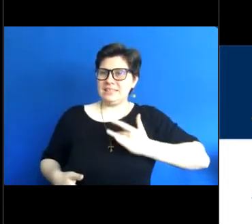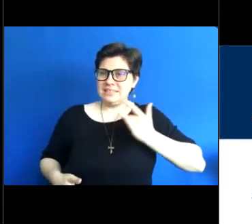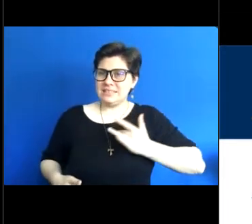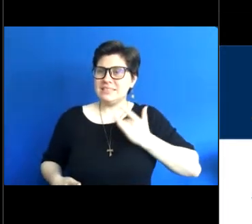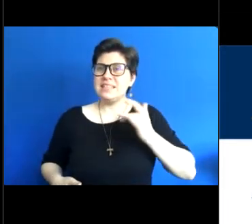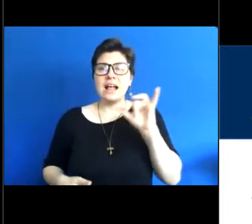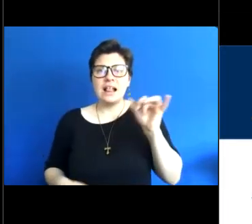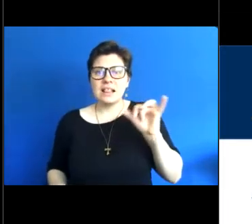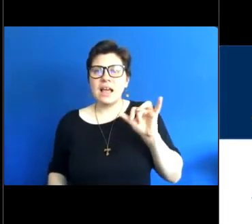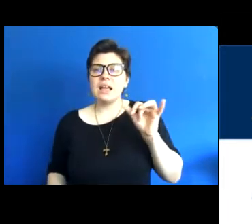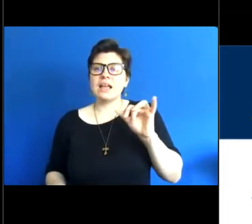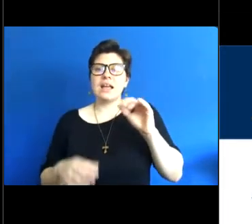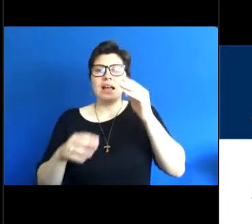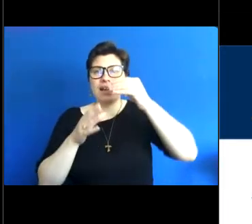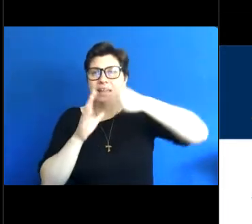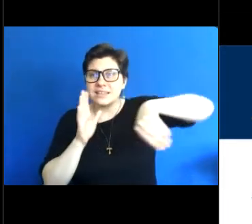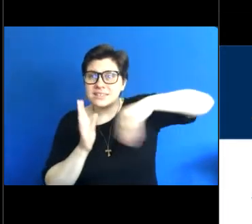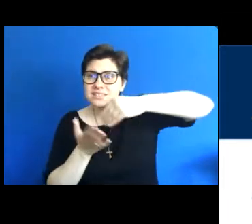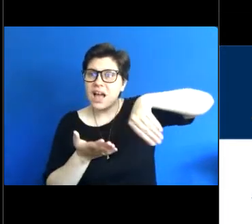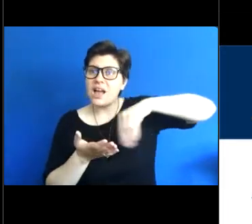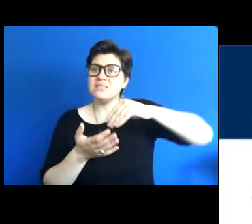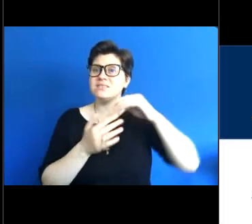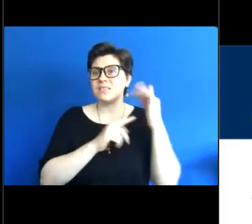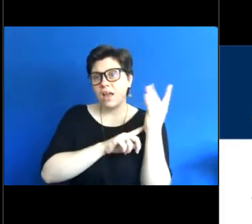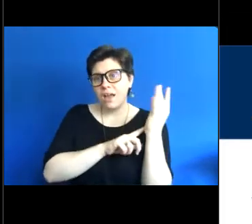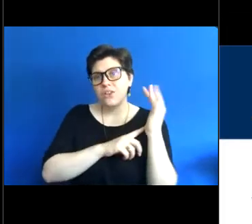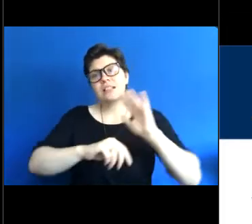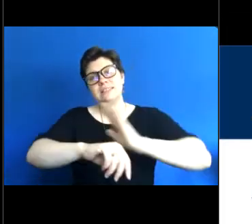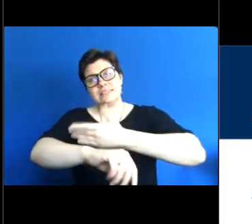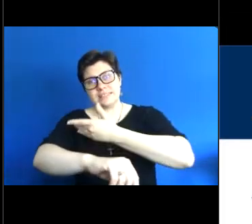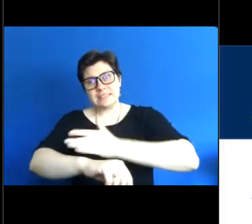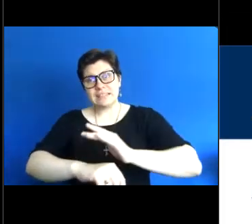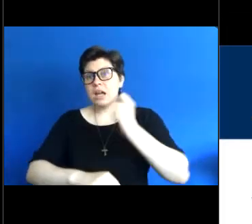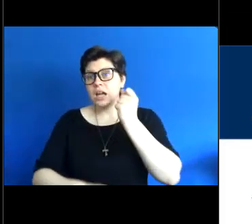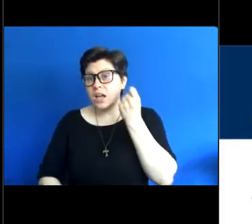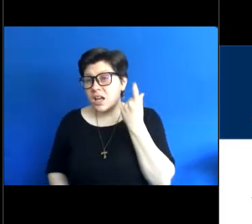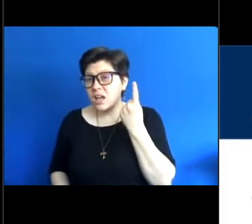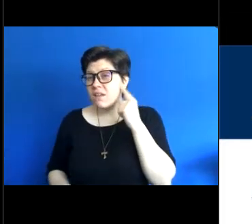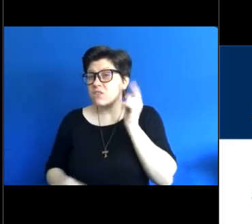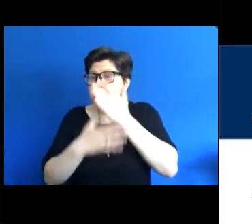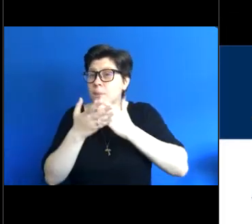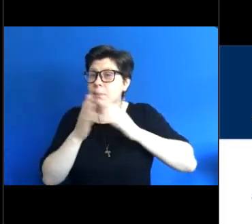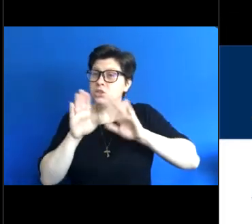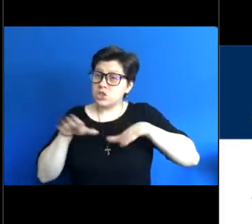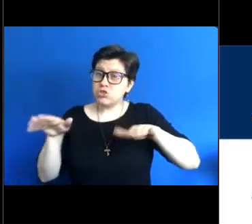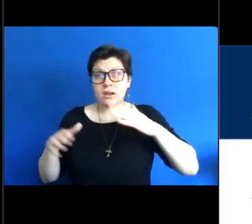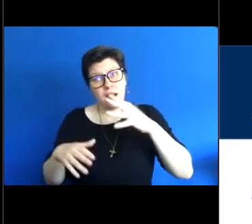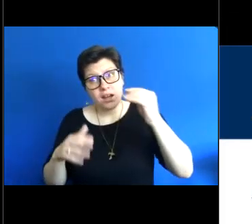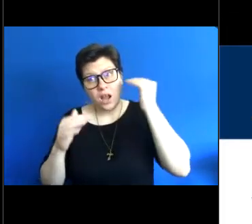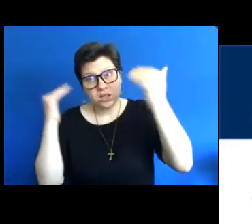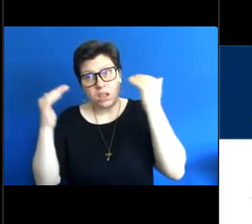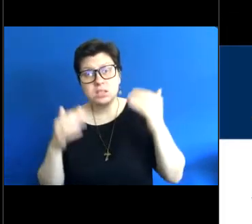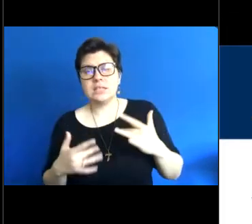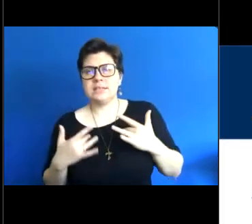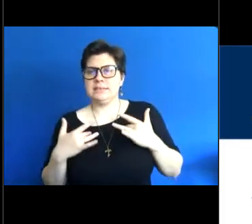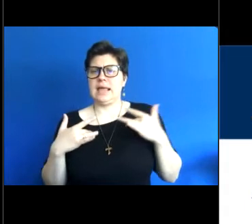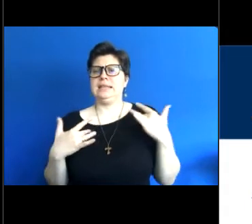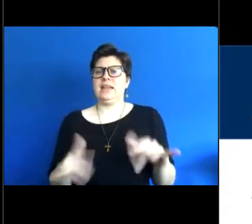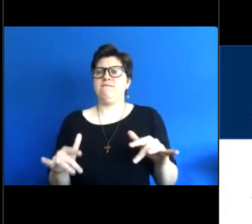candles and singing. But for some children and adults, they're very sensitive to those